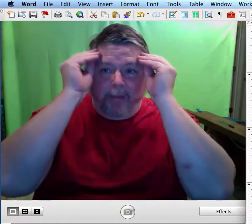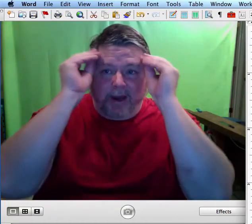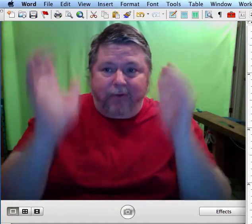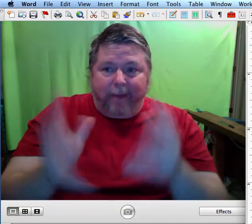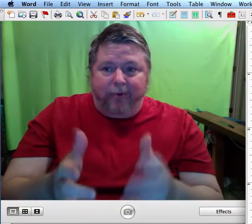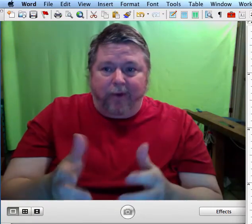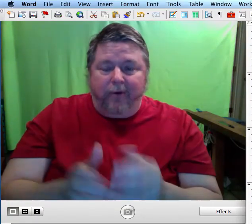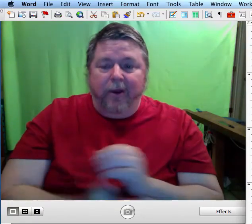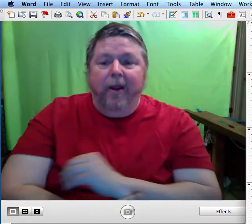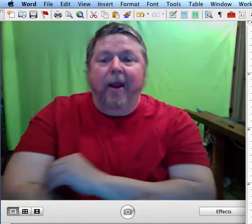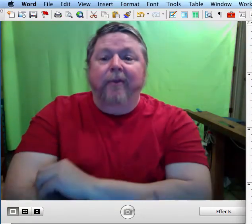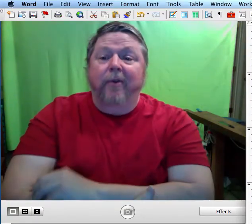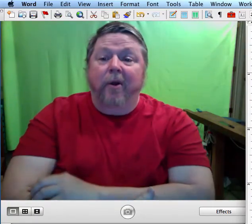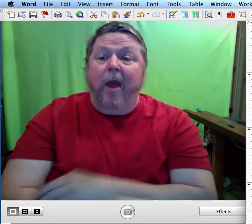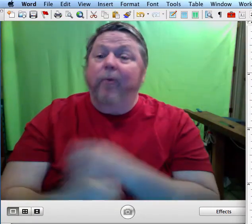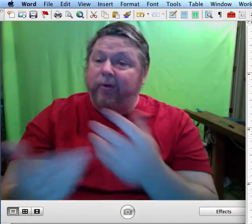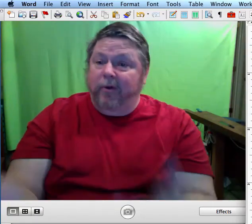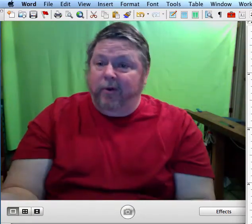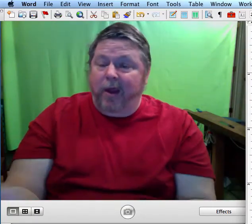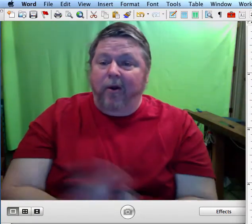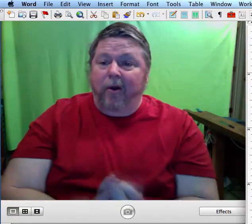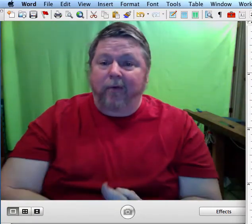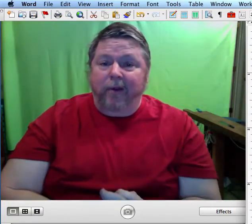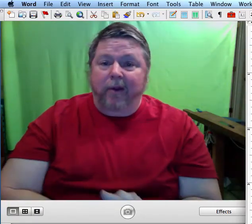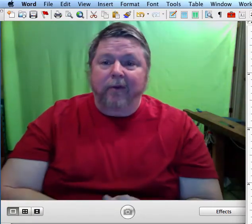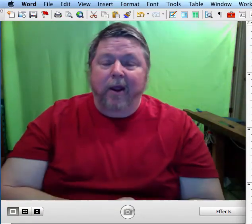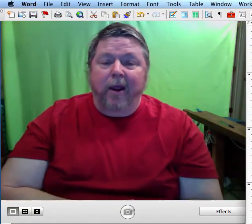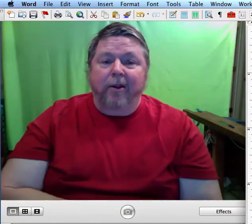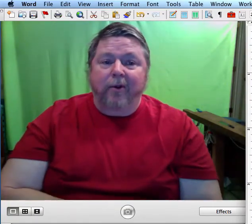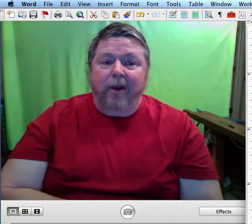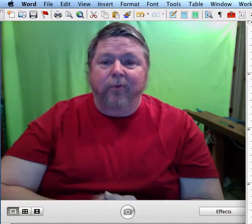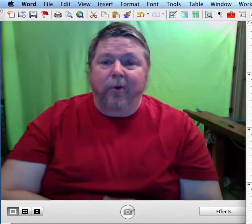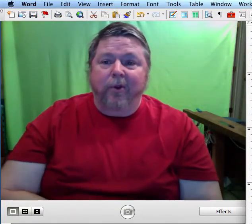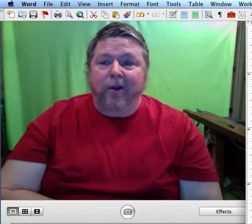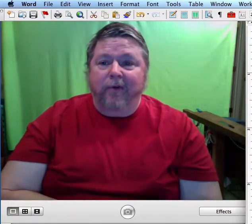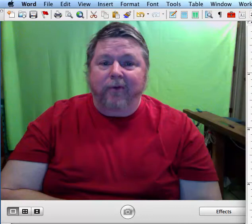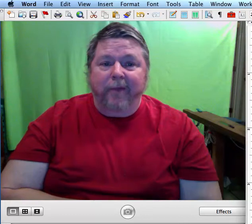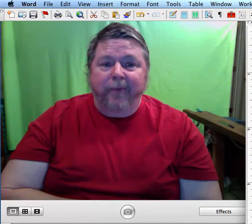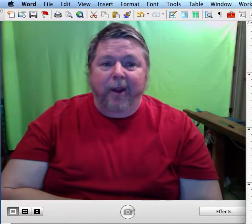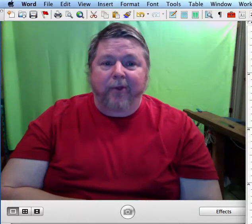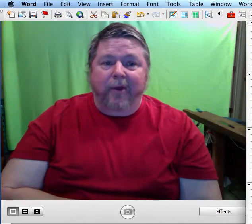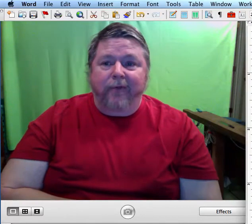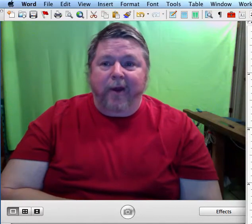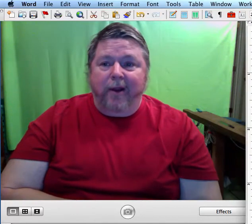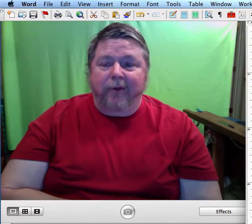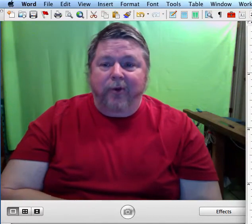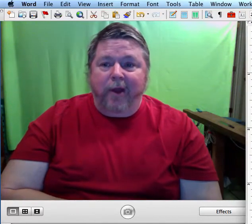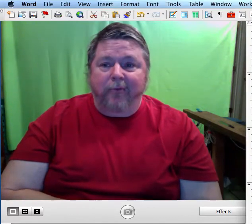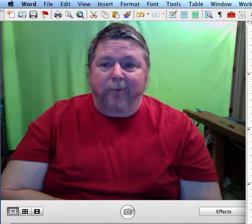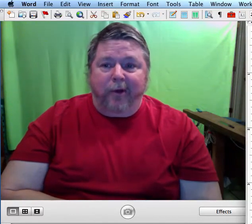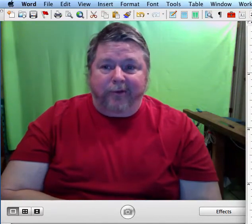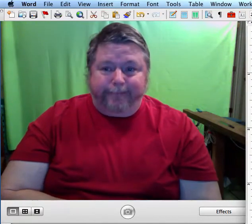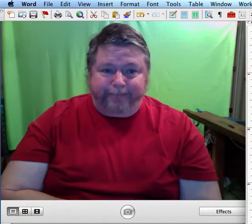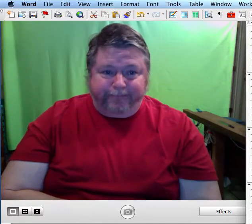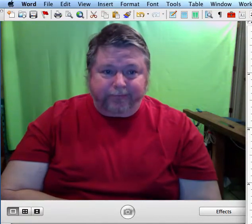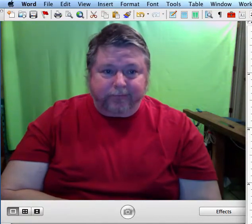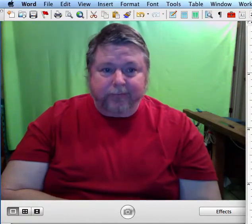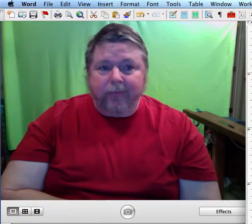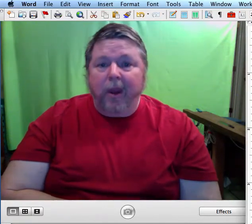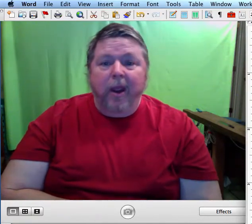mind wrapped around. And so I want you to take all of these, and they're each worth individually identified as 2.5 points.